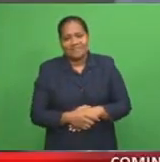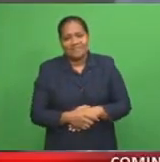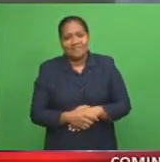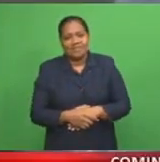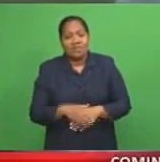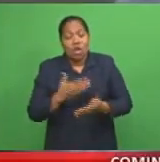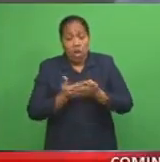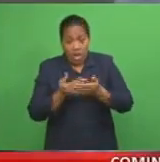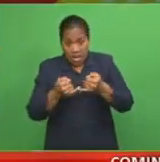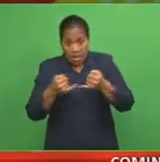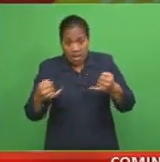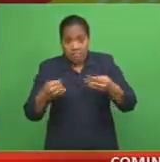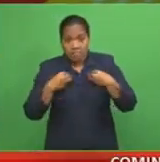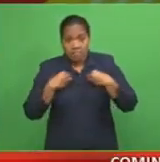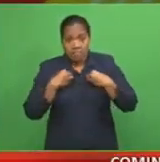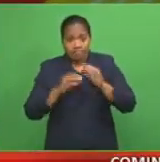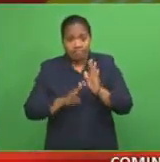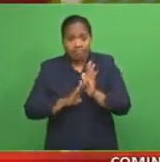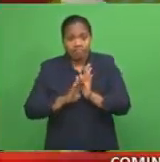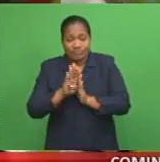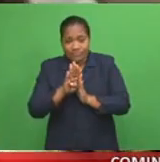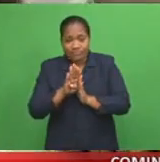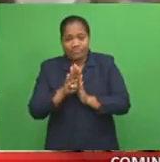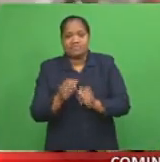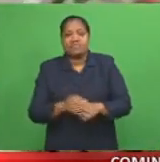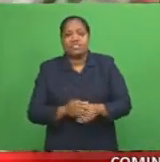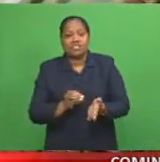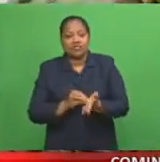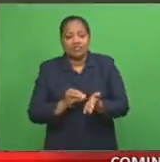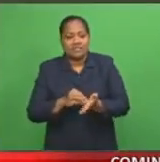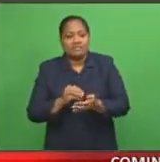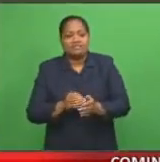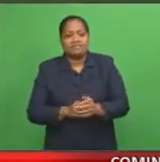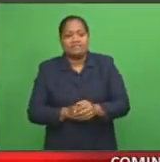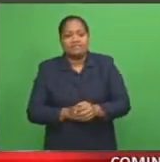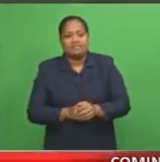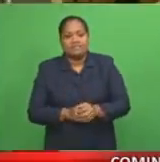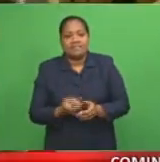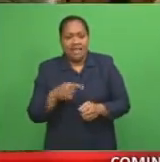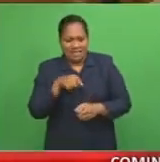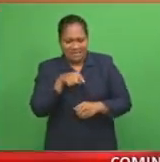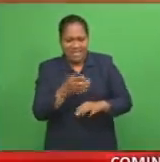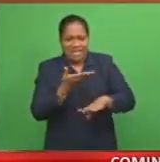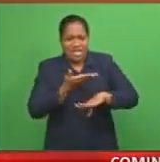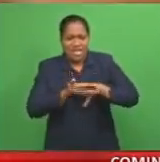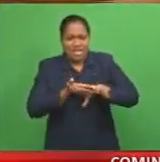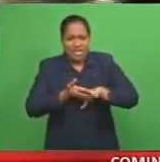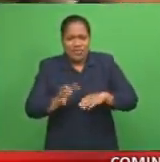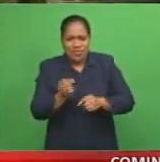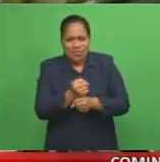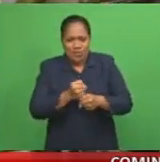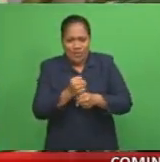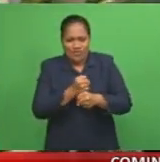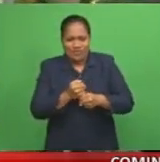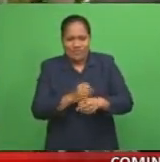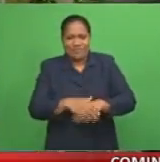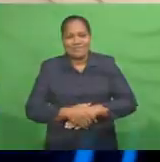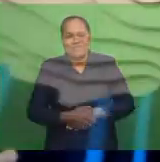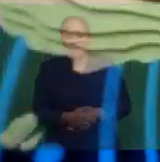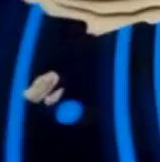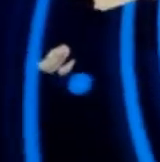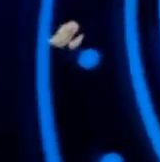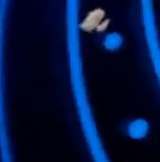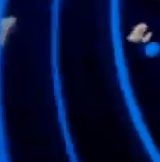online business boosts career services, and baristas welcome Fiji's new coffee culture. Stay with us.